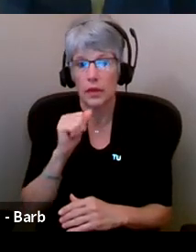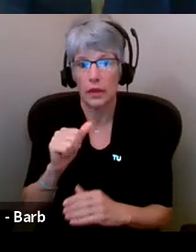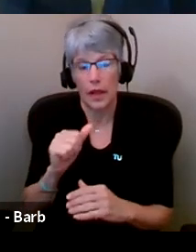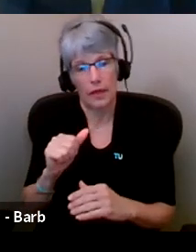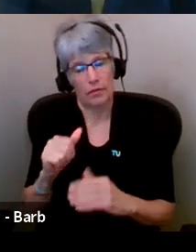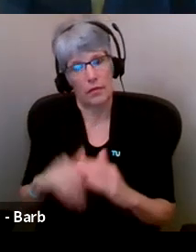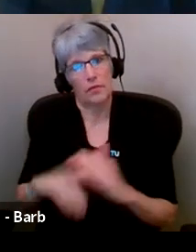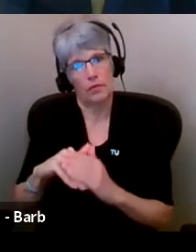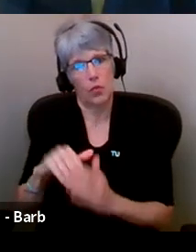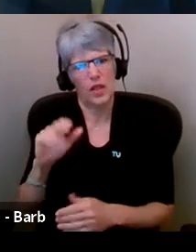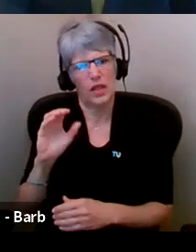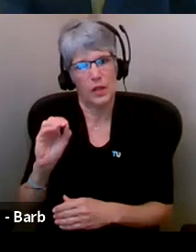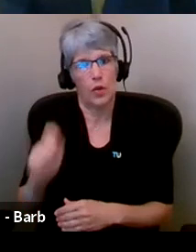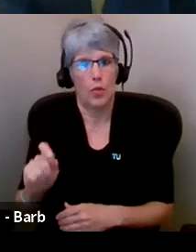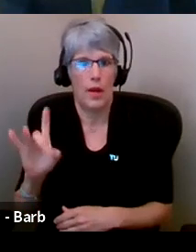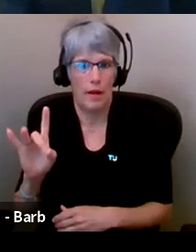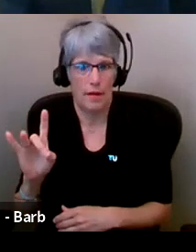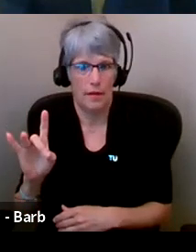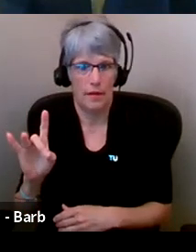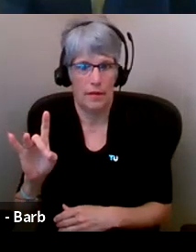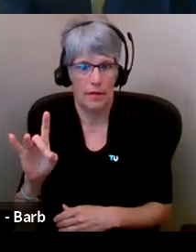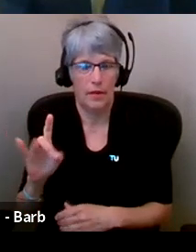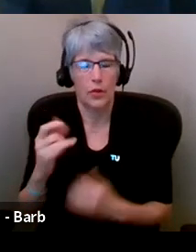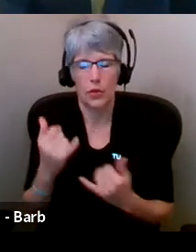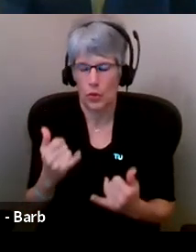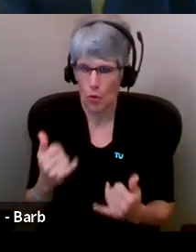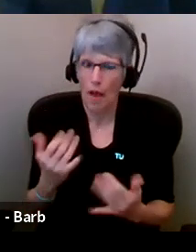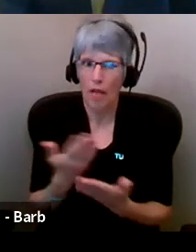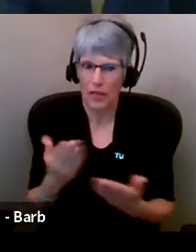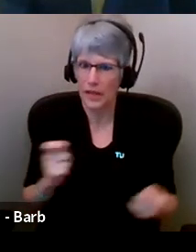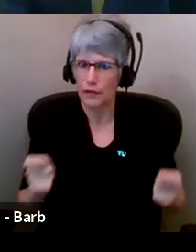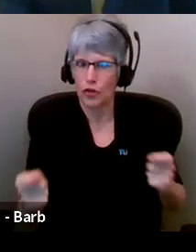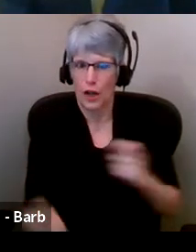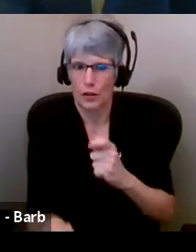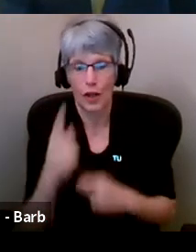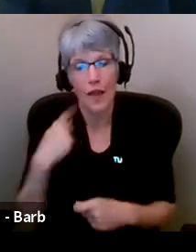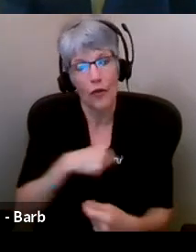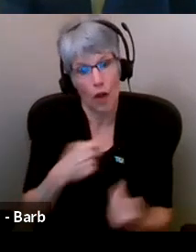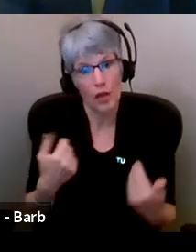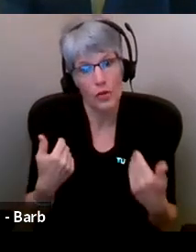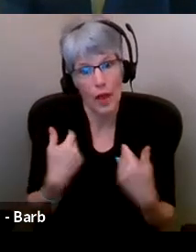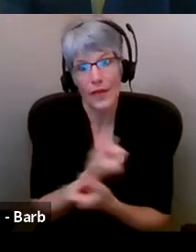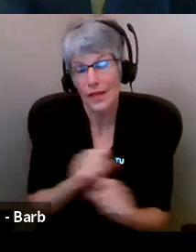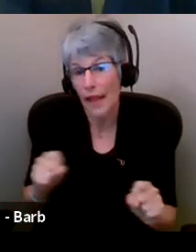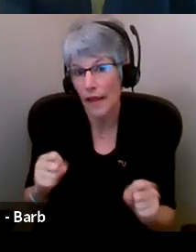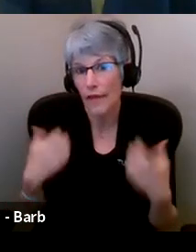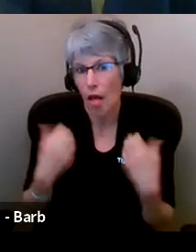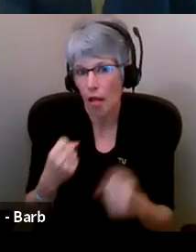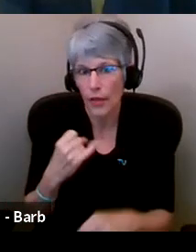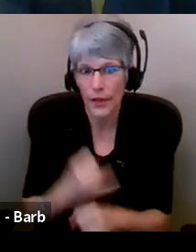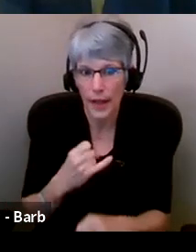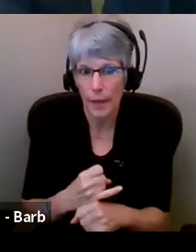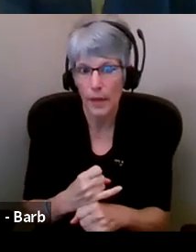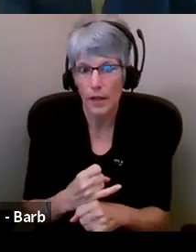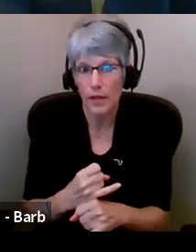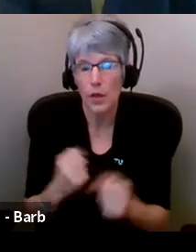0.8. So the tide has turned. And for us to have a safe and healthy campus with the support of